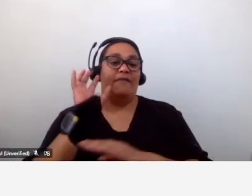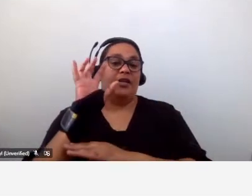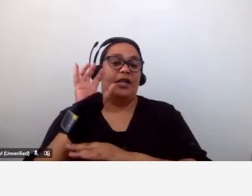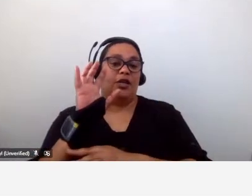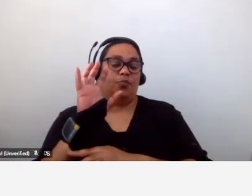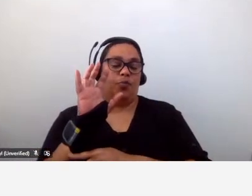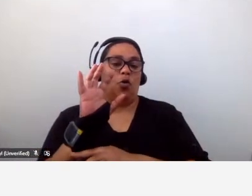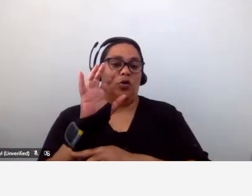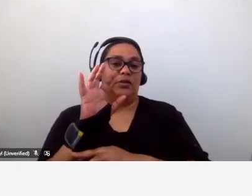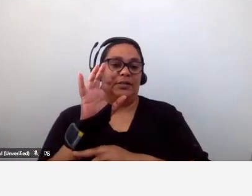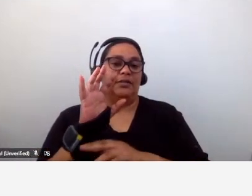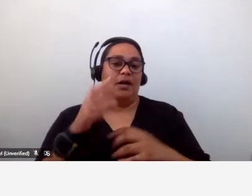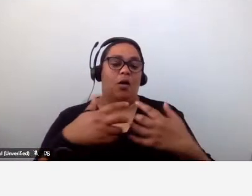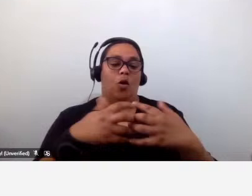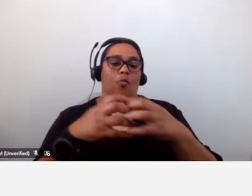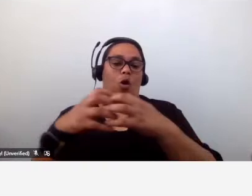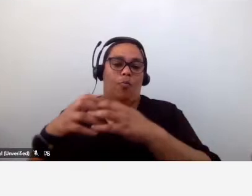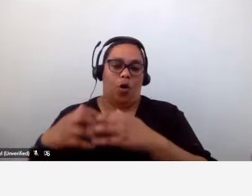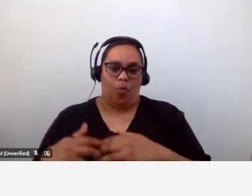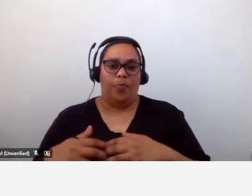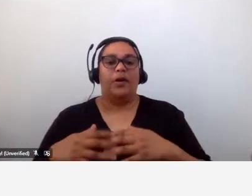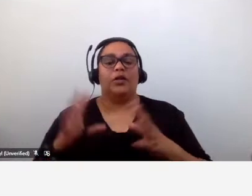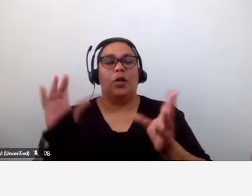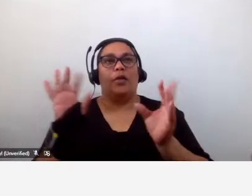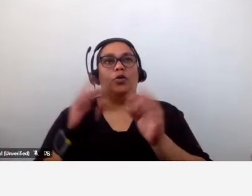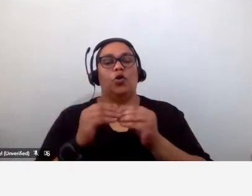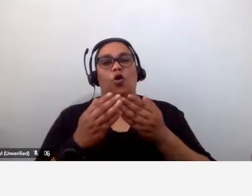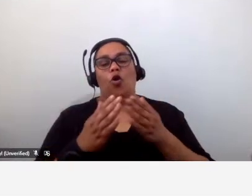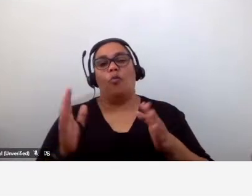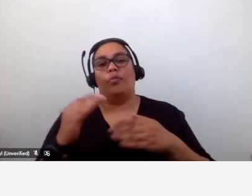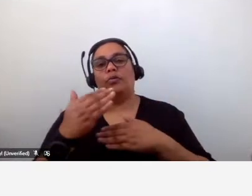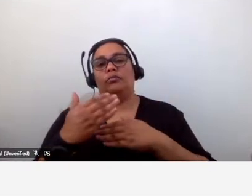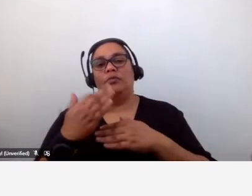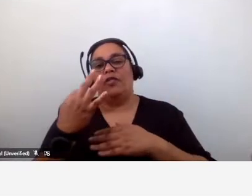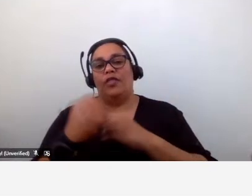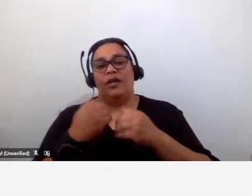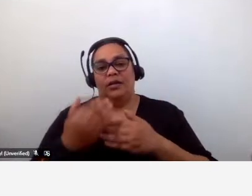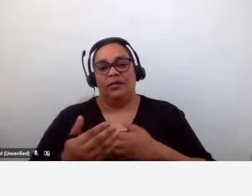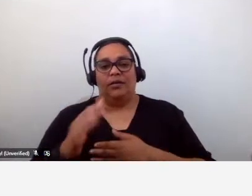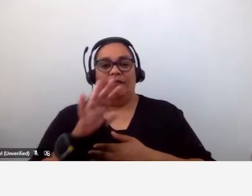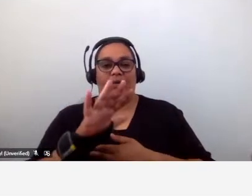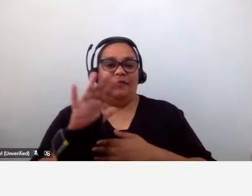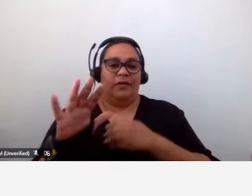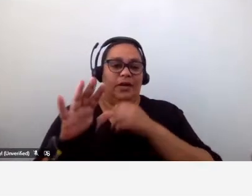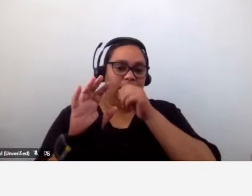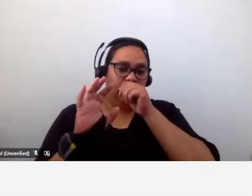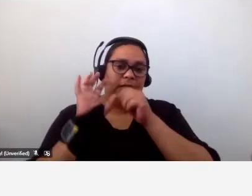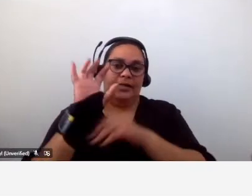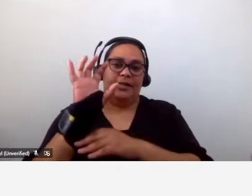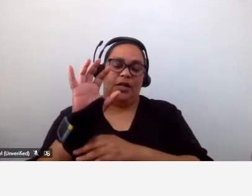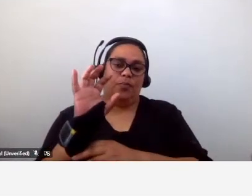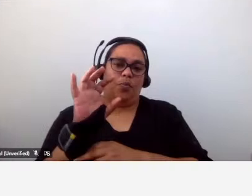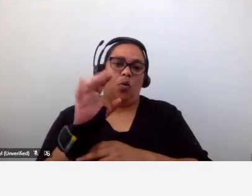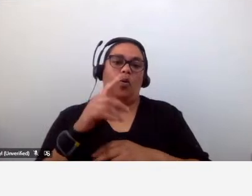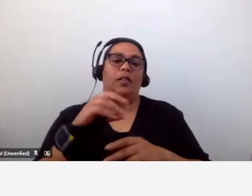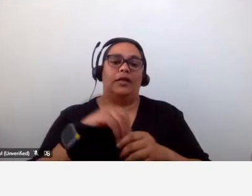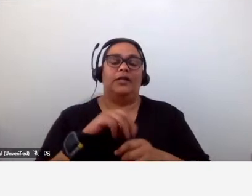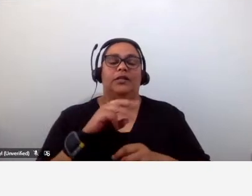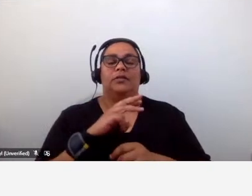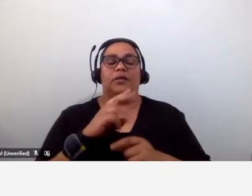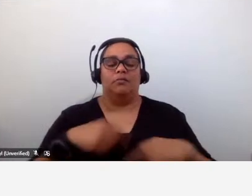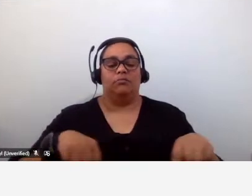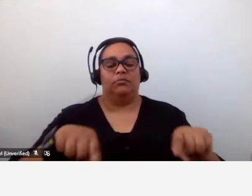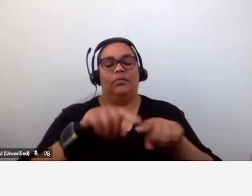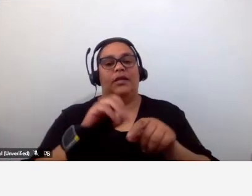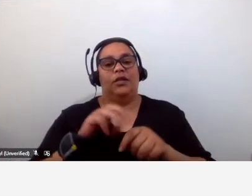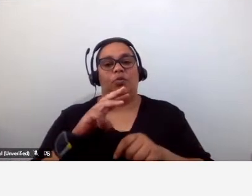were opened last year, bringing in total over the period of 3 years, 55 netball courts around the Western Cape. We've